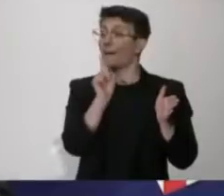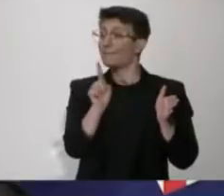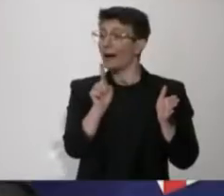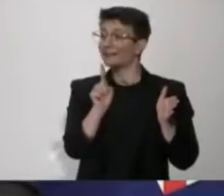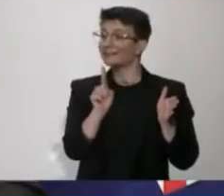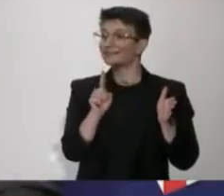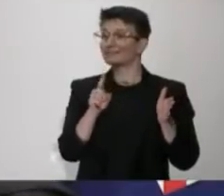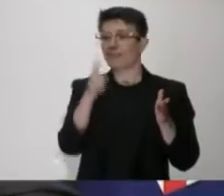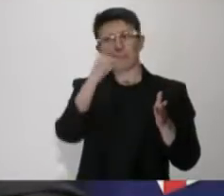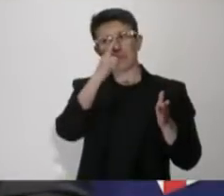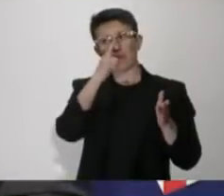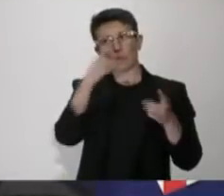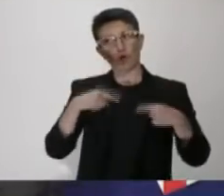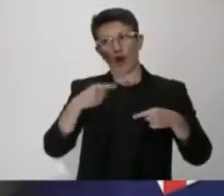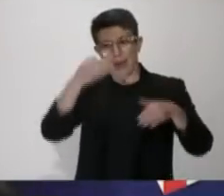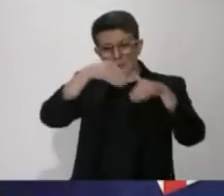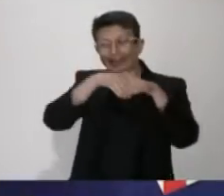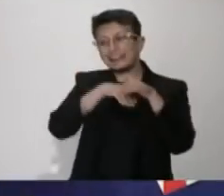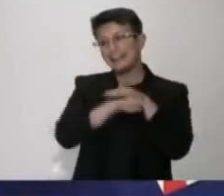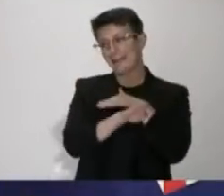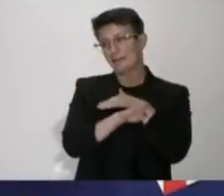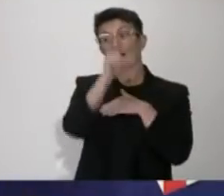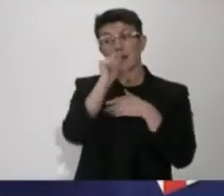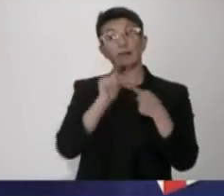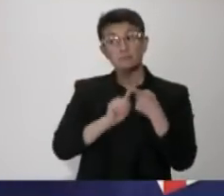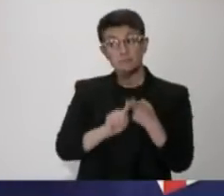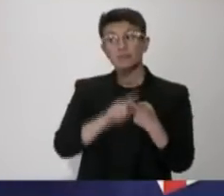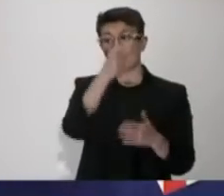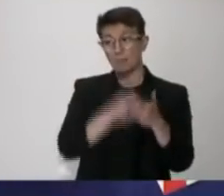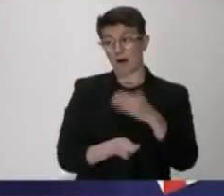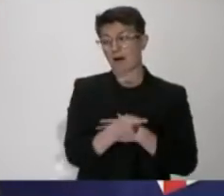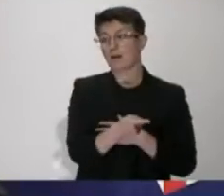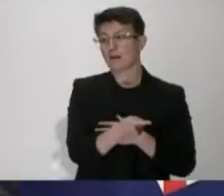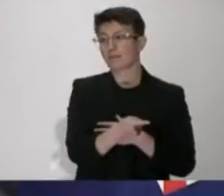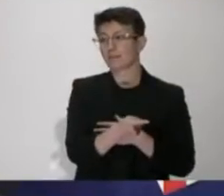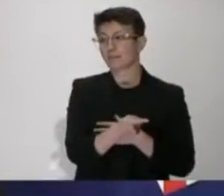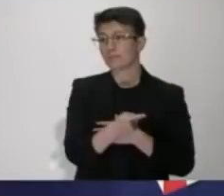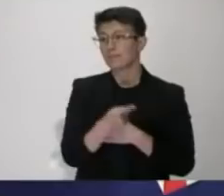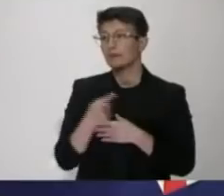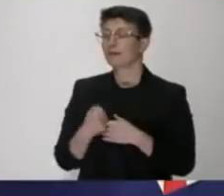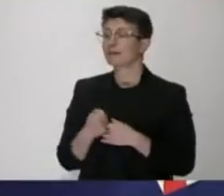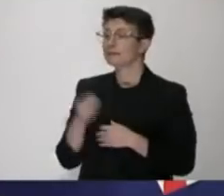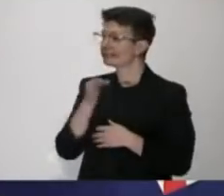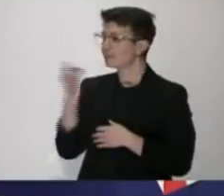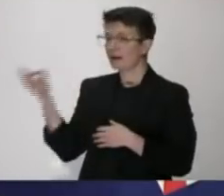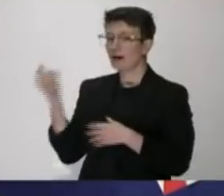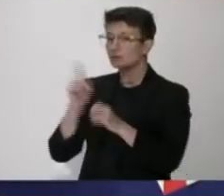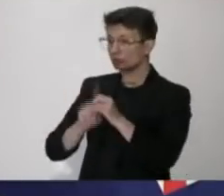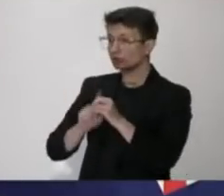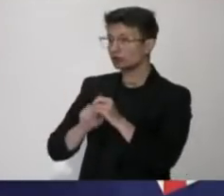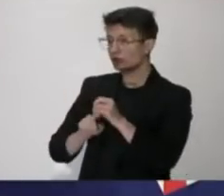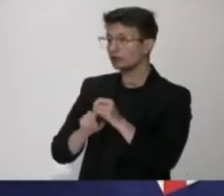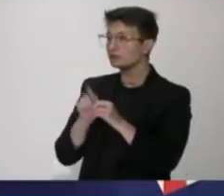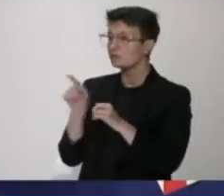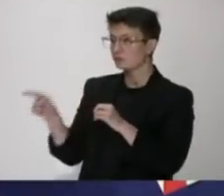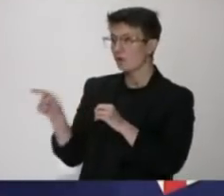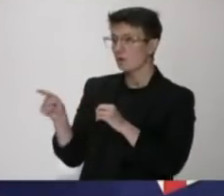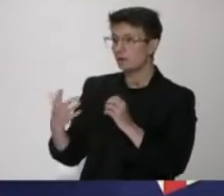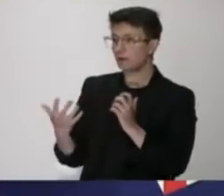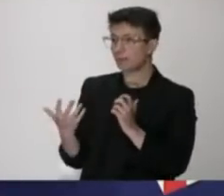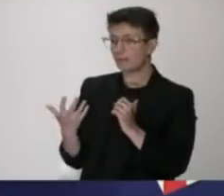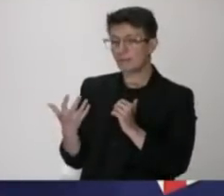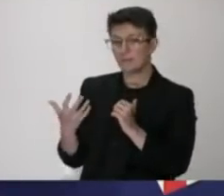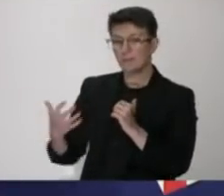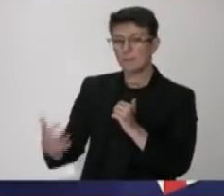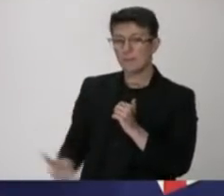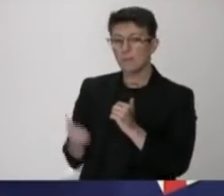your thinking around the extension to the mortgage deferral scheme. Was that something that the government wanted from the banks, and why? Well,